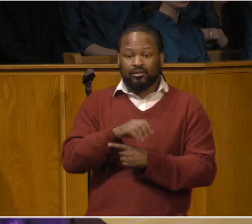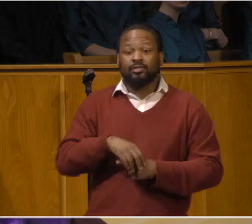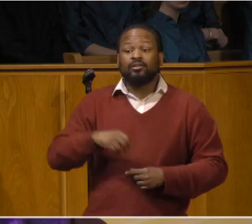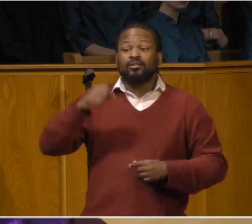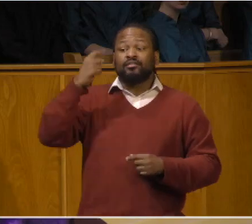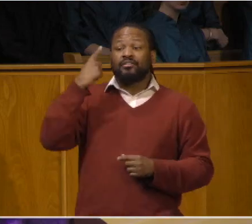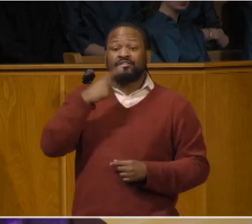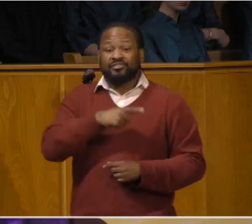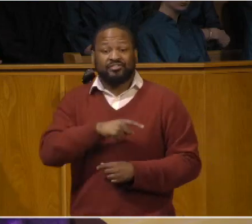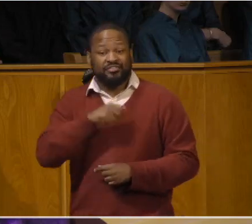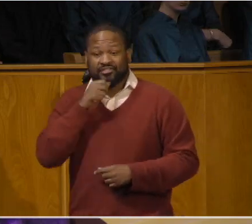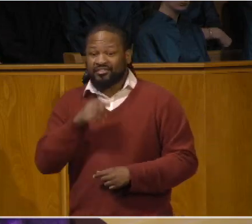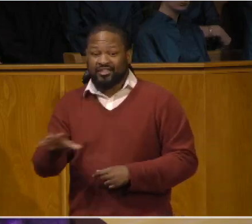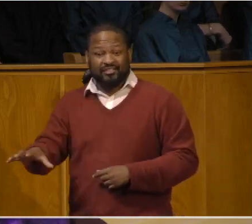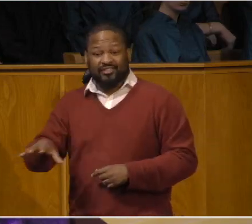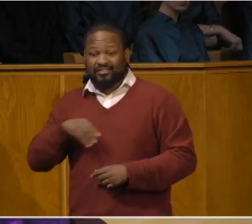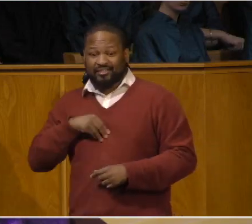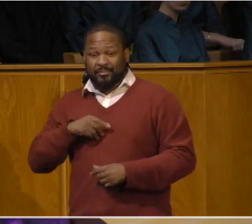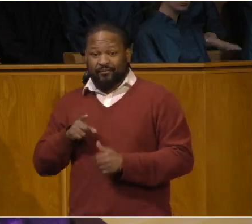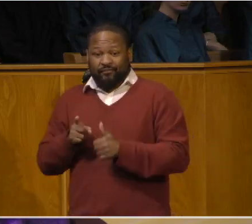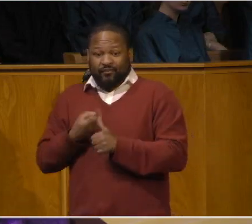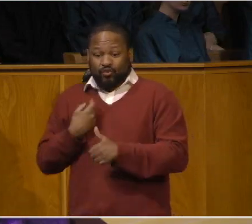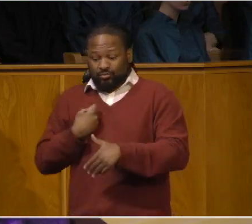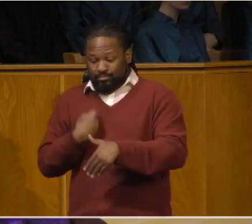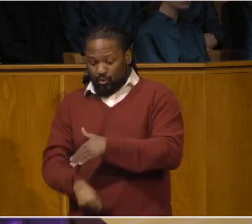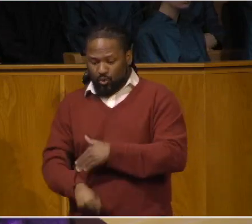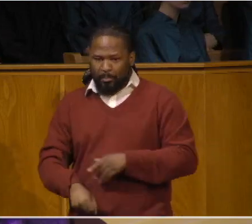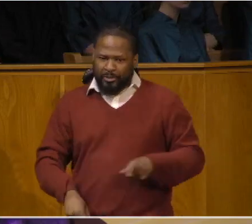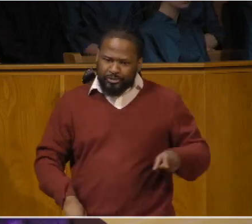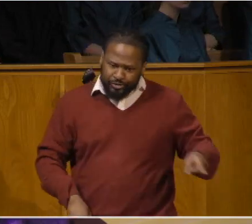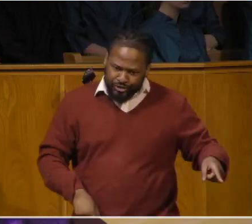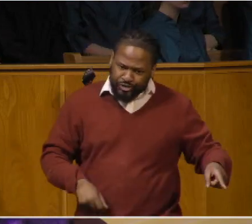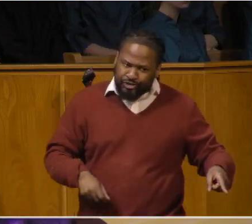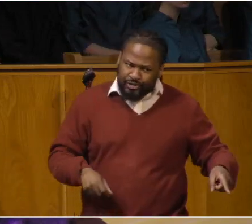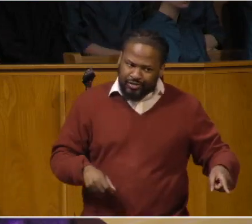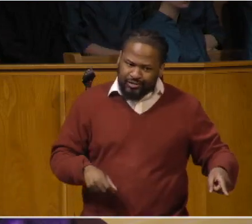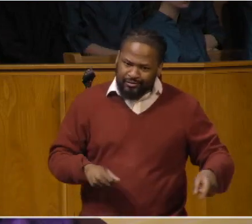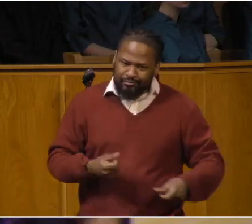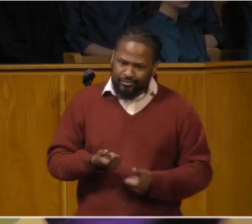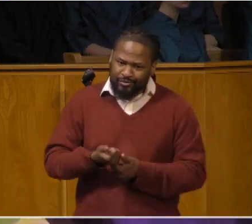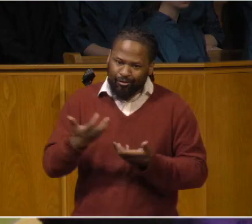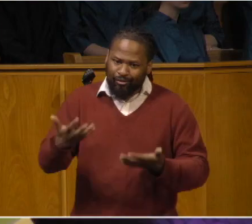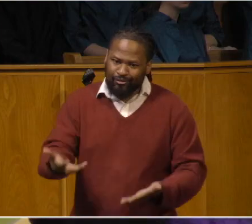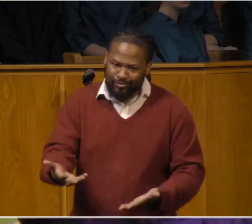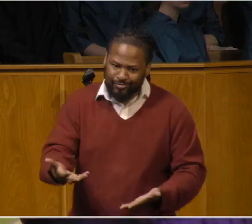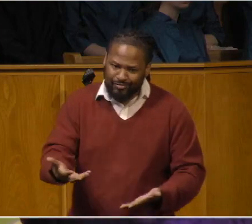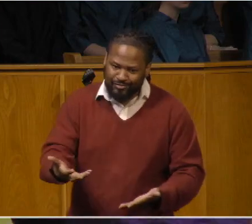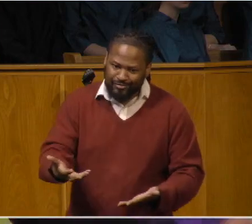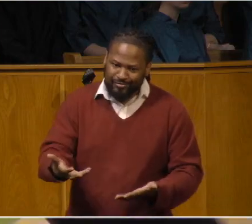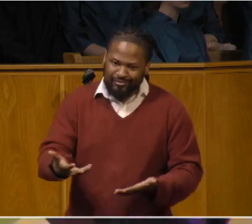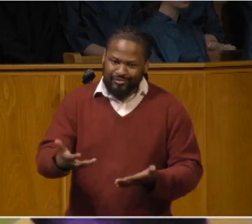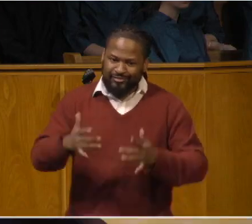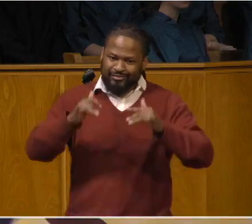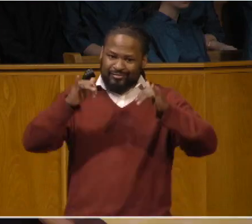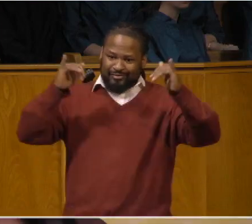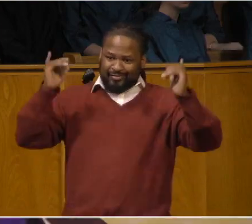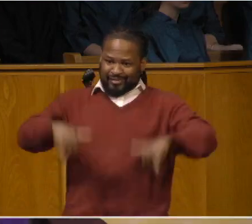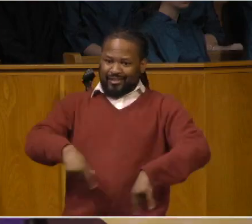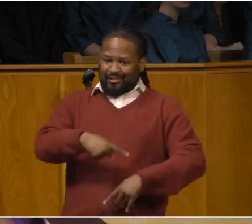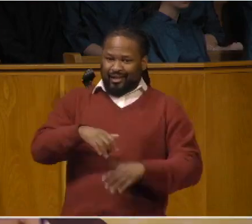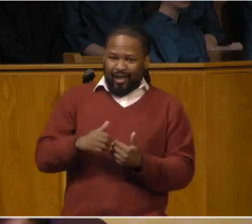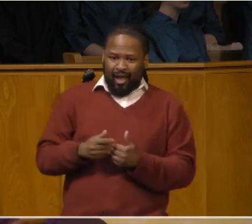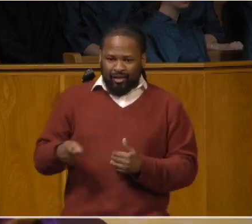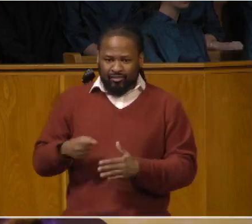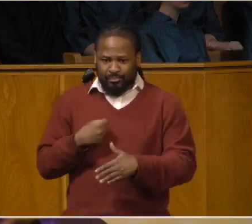not claim the firstborn whom she had a hand in creating the situation and circumstance by which he was